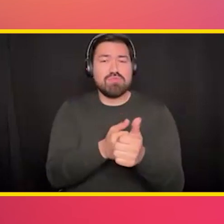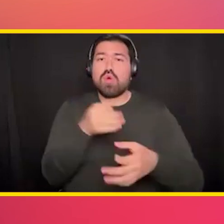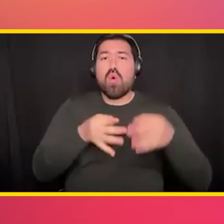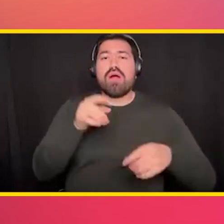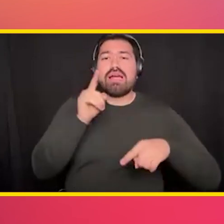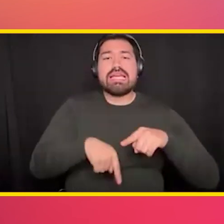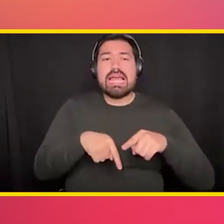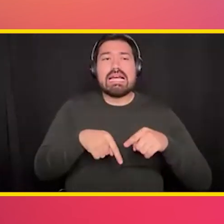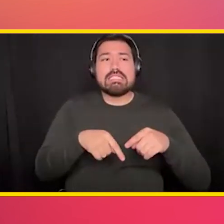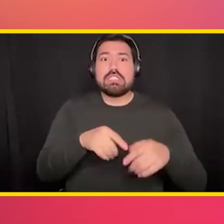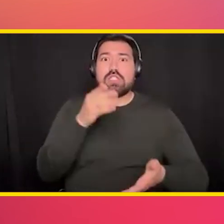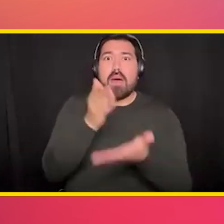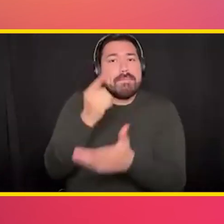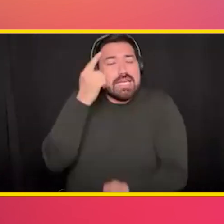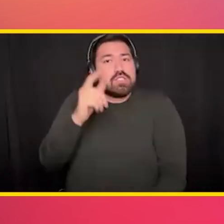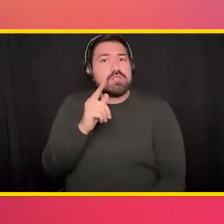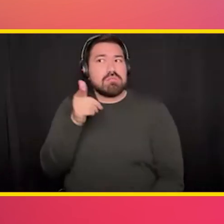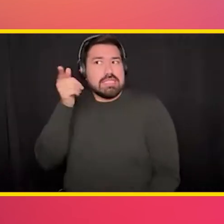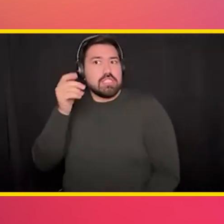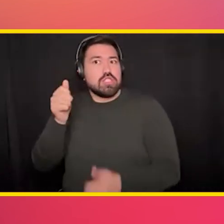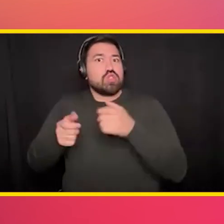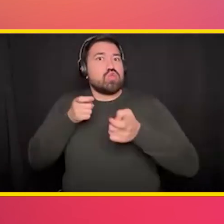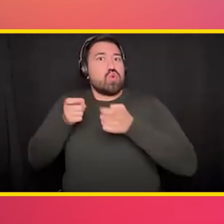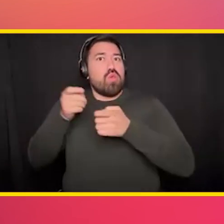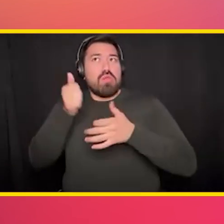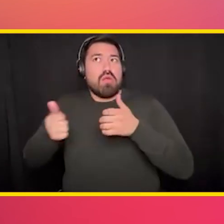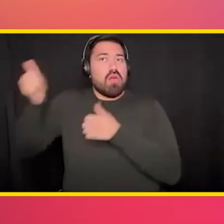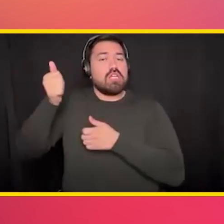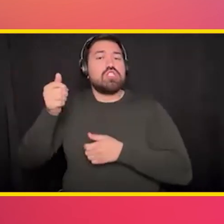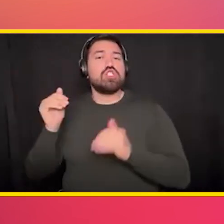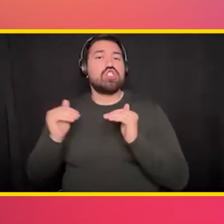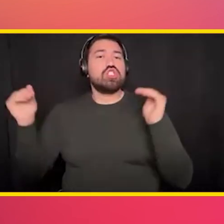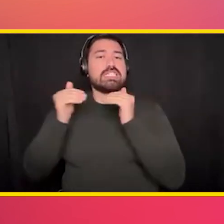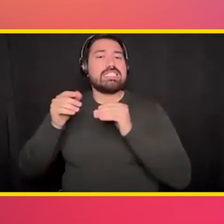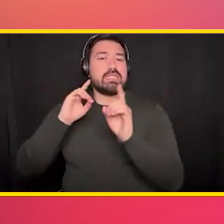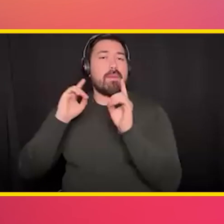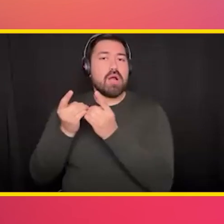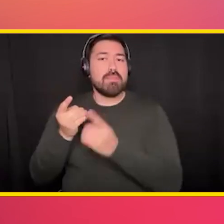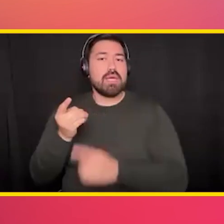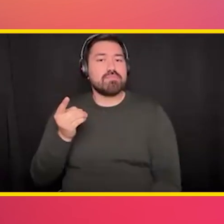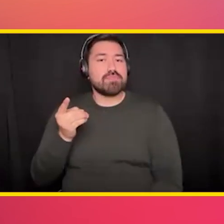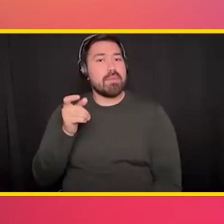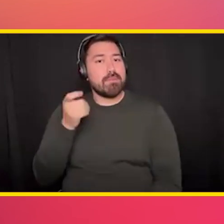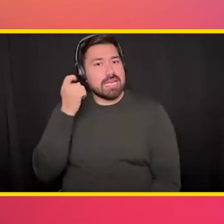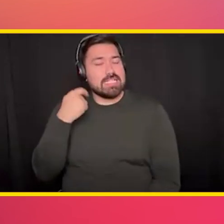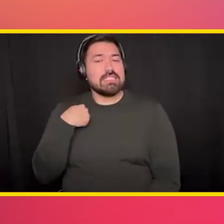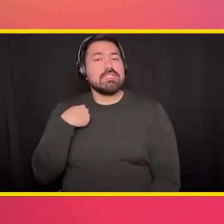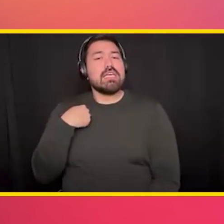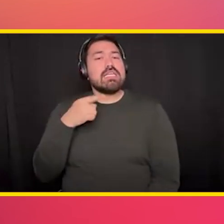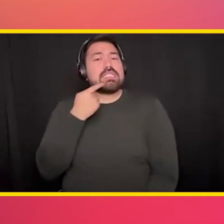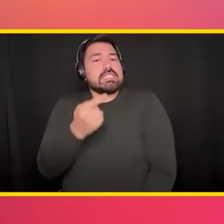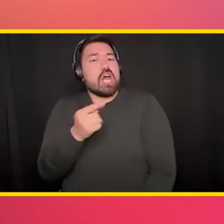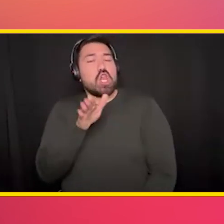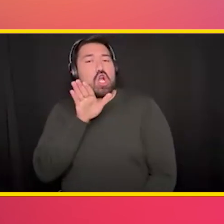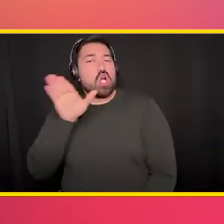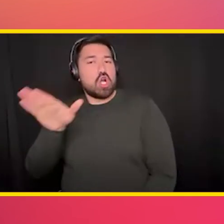him because he controls the Justice Department. He has a beholden attorney general in Pam Bondi, and he's going to tell Hertz